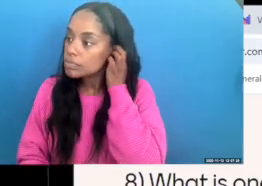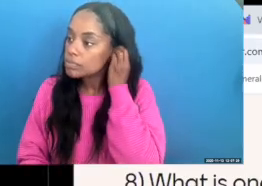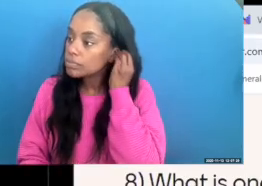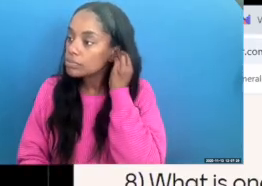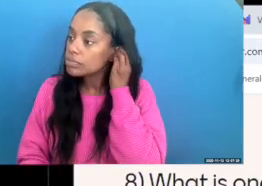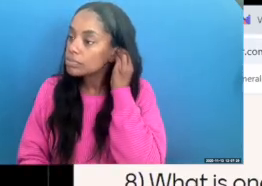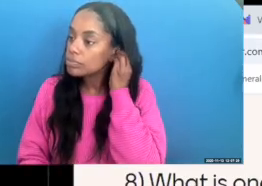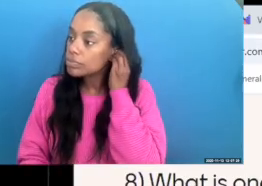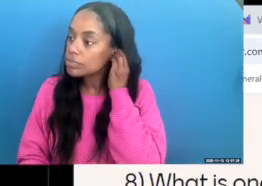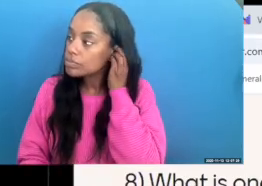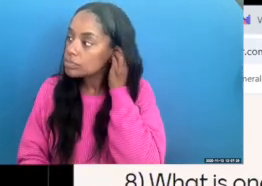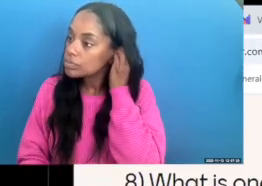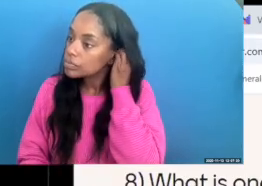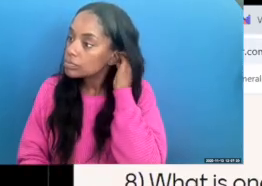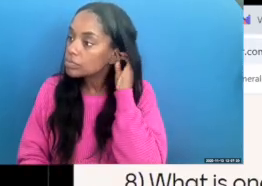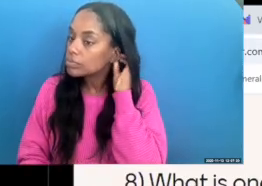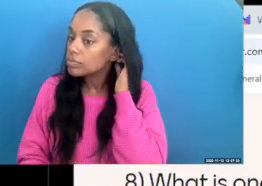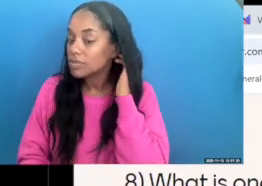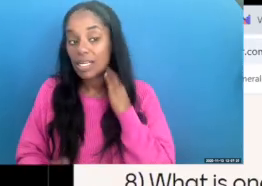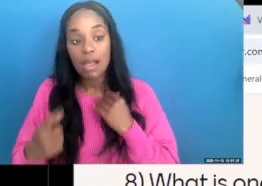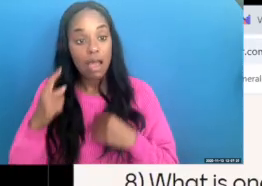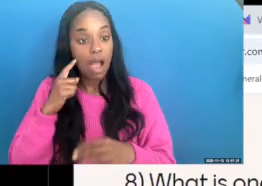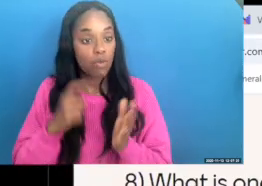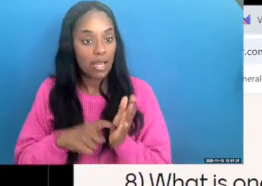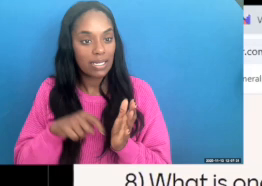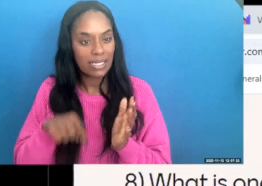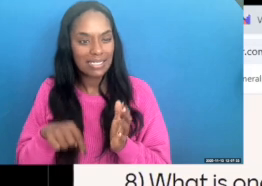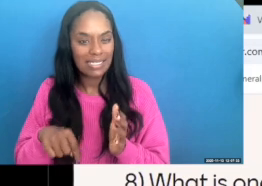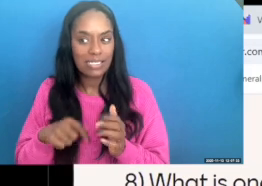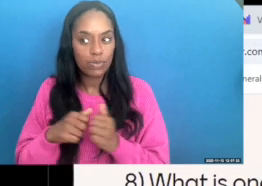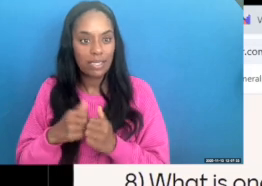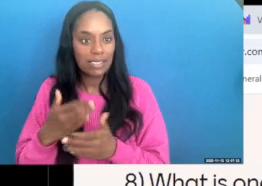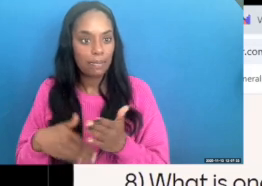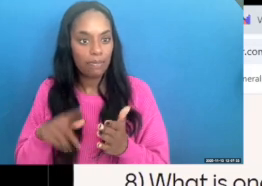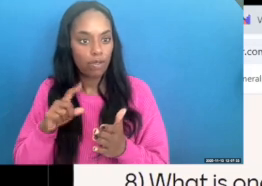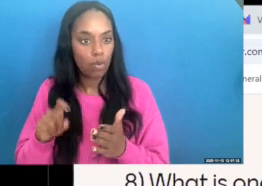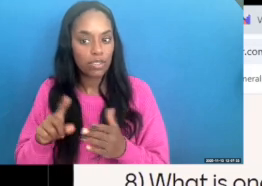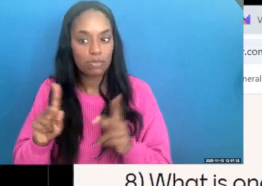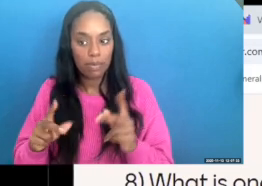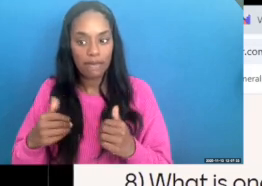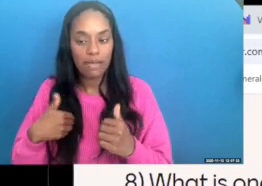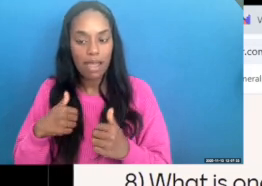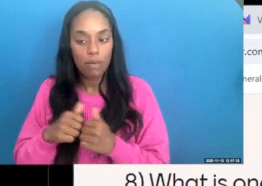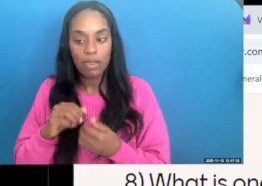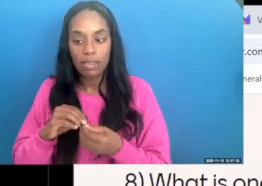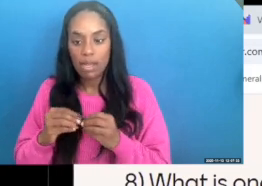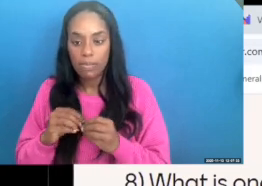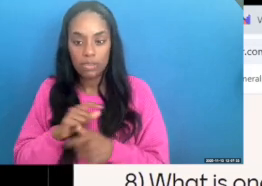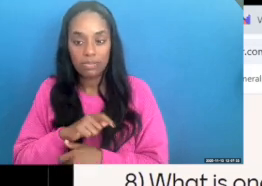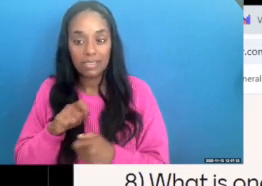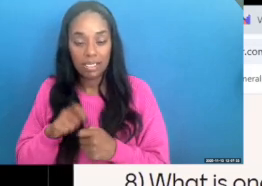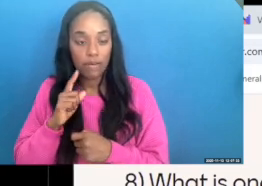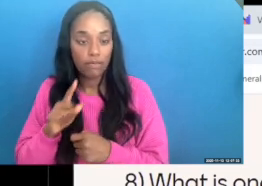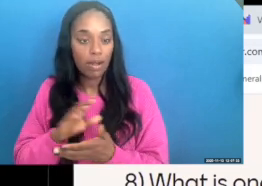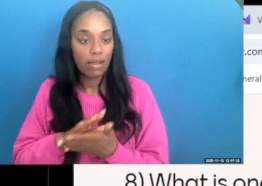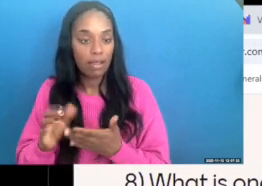spaces as best as you can. That said, though, I do want to address something really quick. We did discover, and